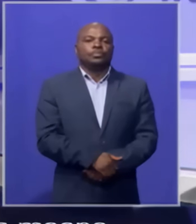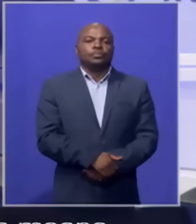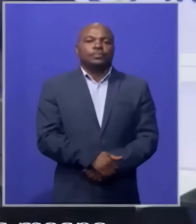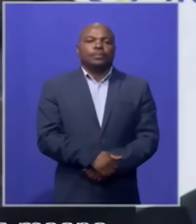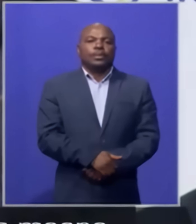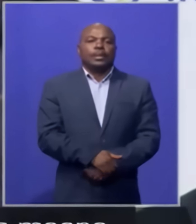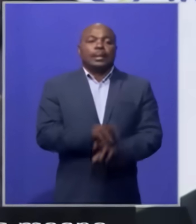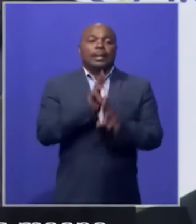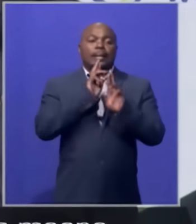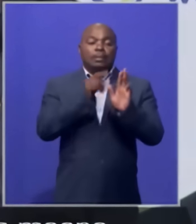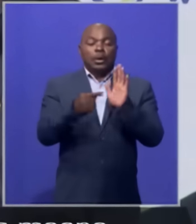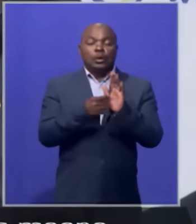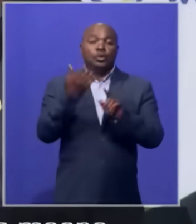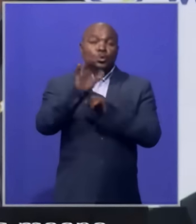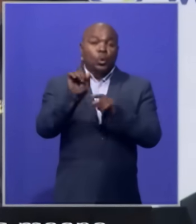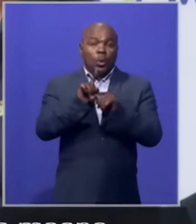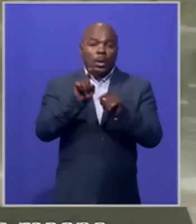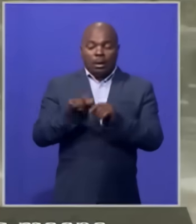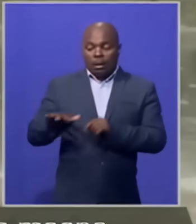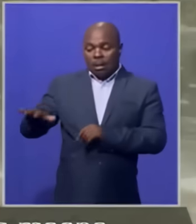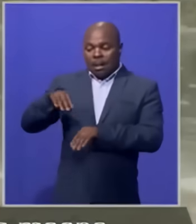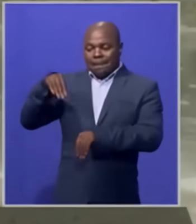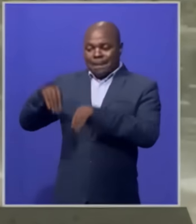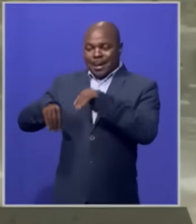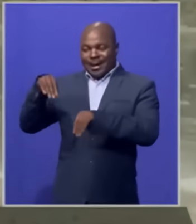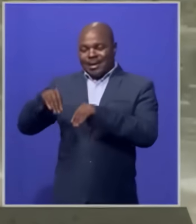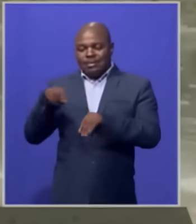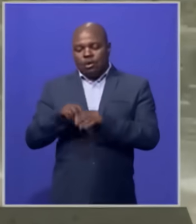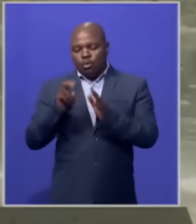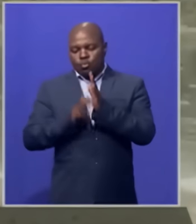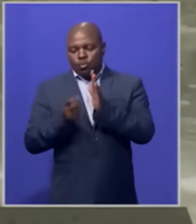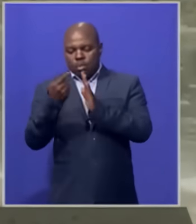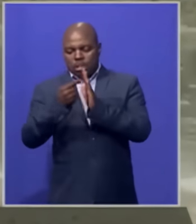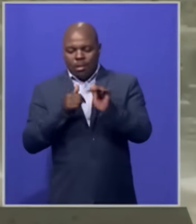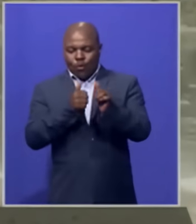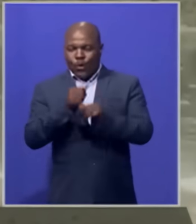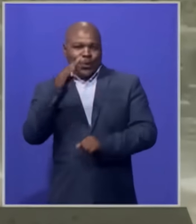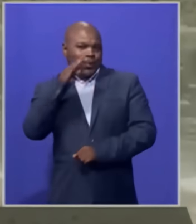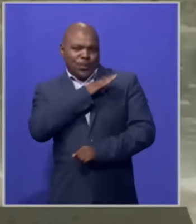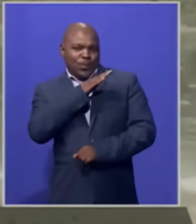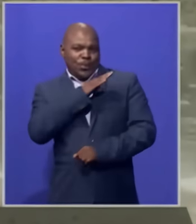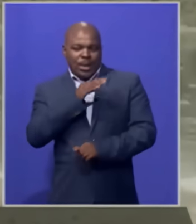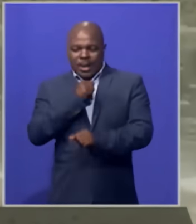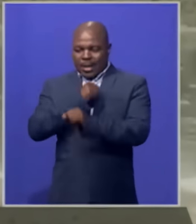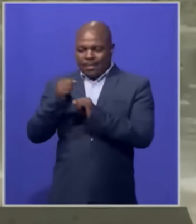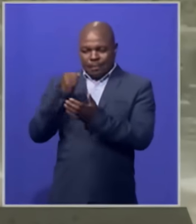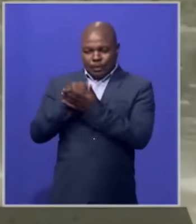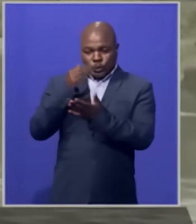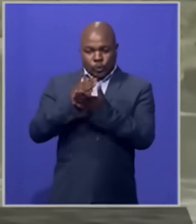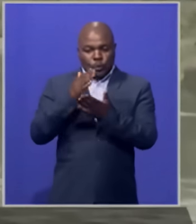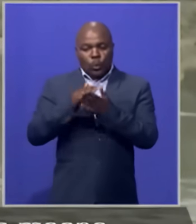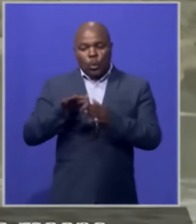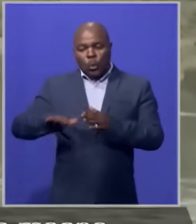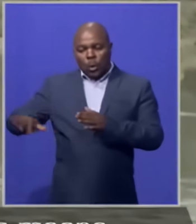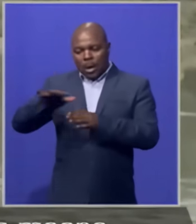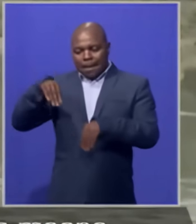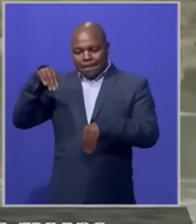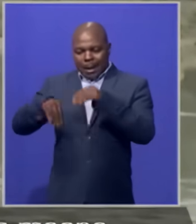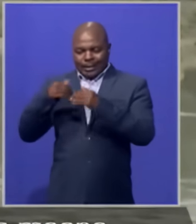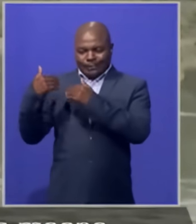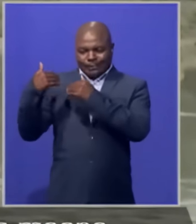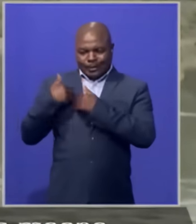Tlaleho ena e bontsha ha morafo ona o hloleile go latela metjha e nepahetseng ho netefatsa hore morafo ona o bolokehile